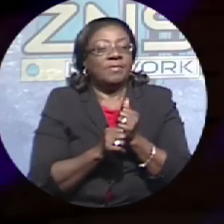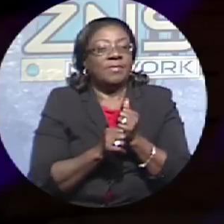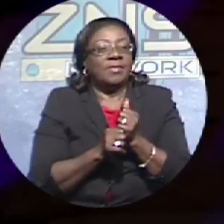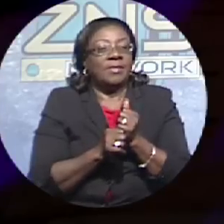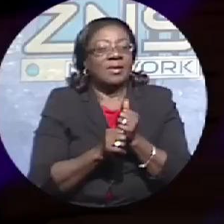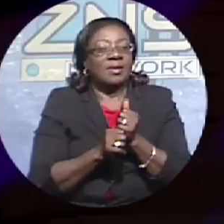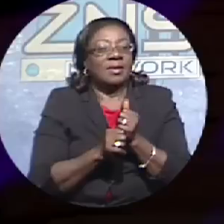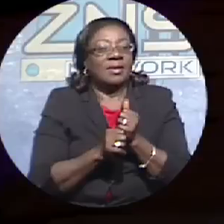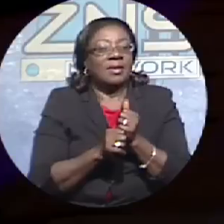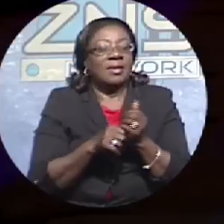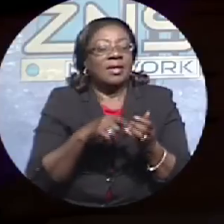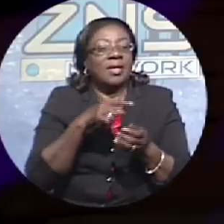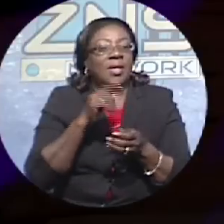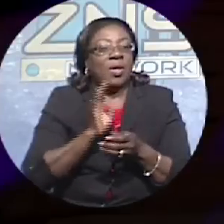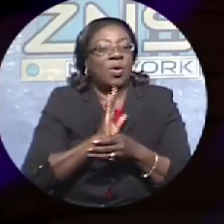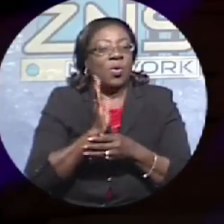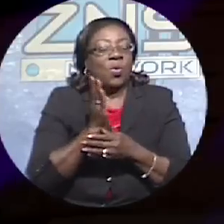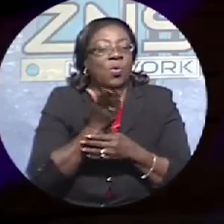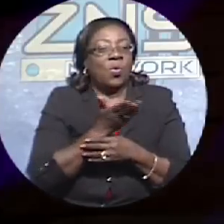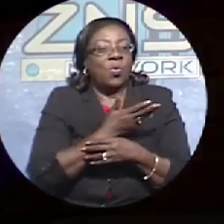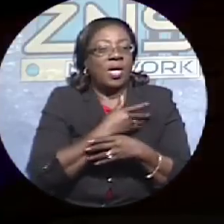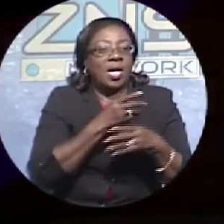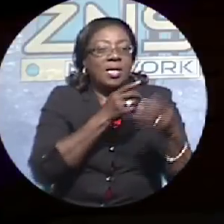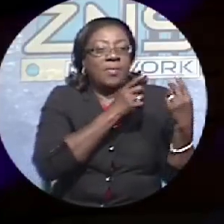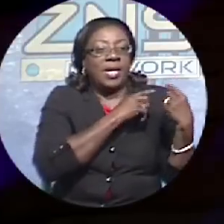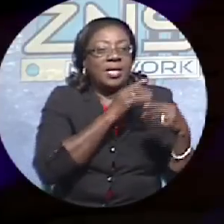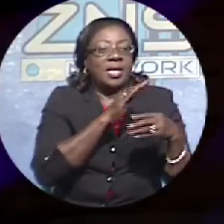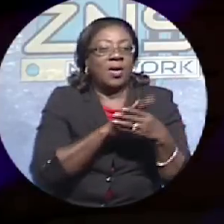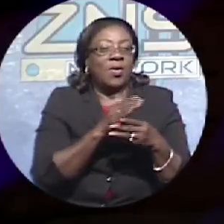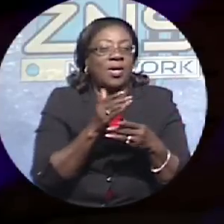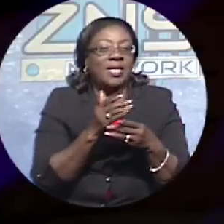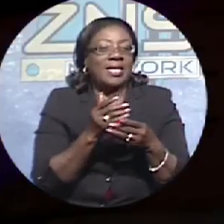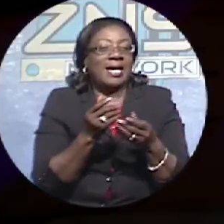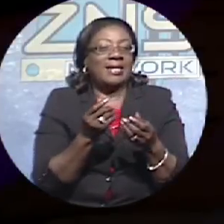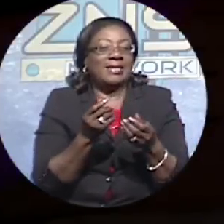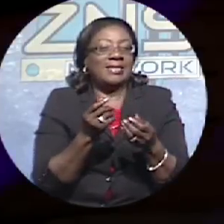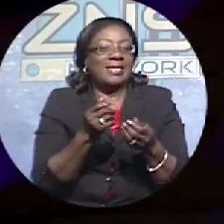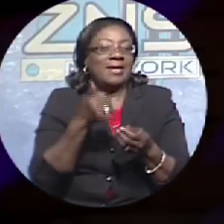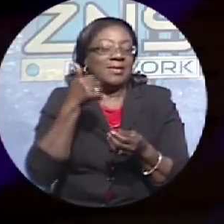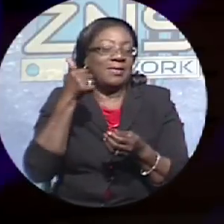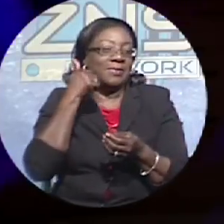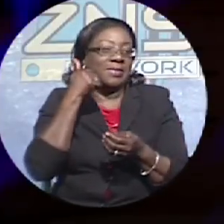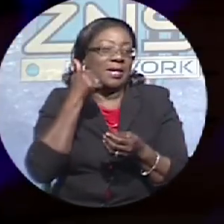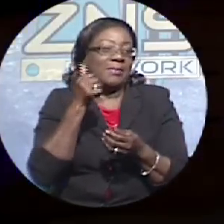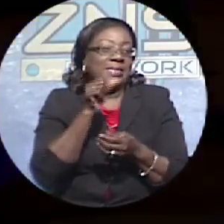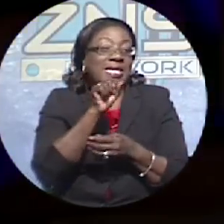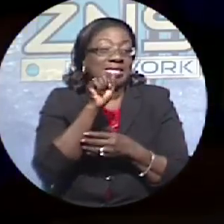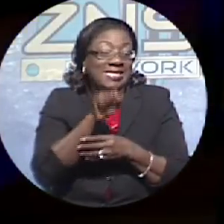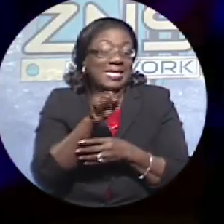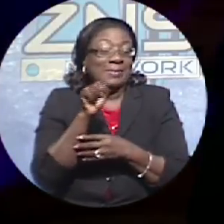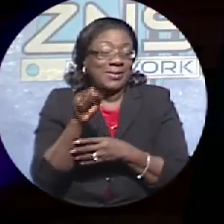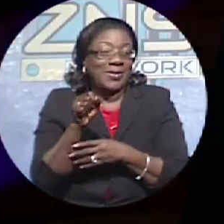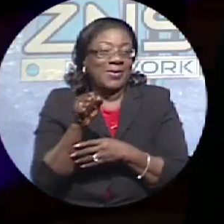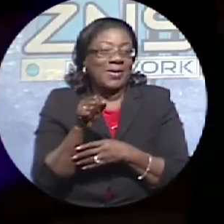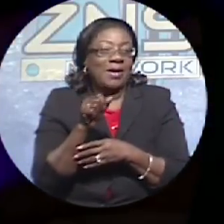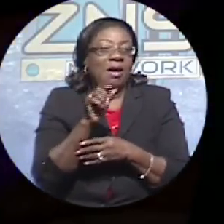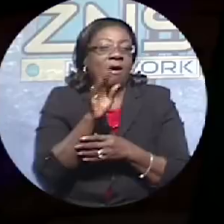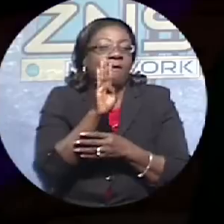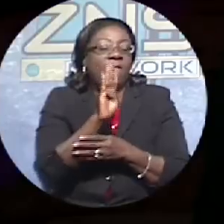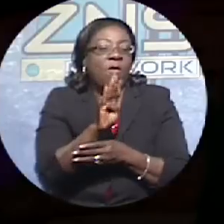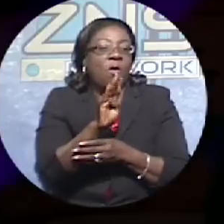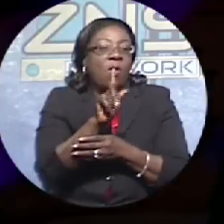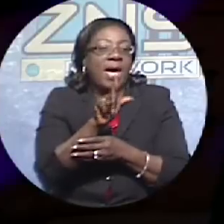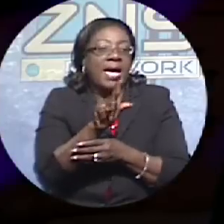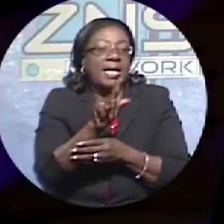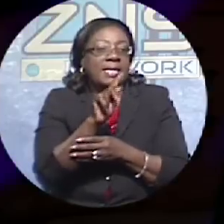Now, as Alphany said there, we are very much so dependent on our devices, and so am I. I actually have the Samsung S4 LTE, and it's important to note